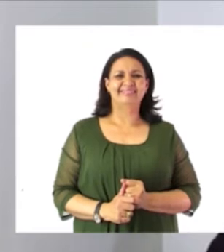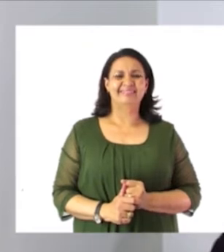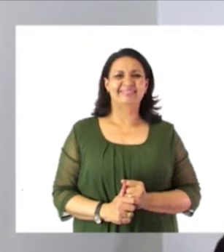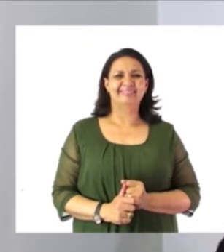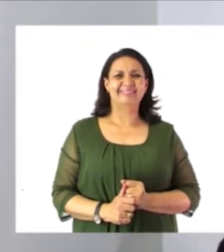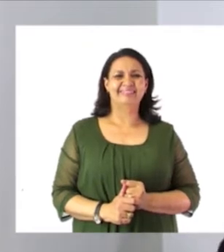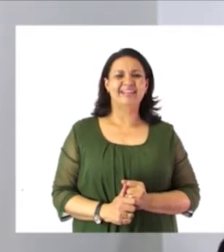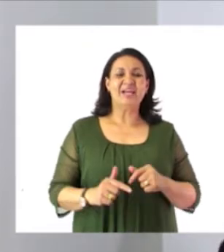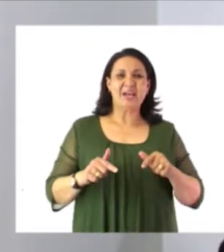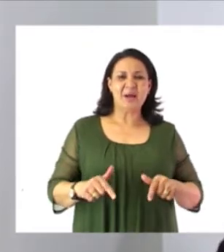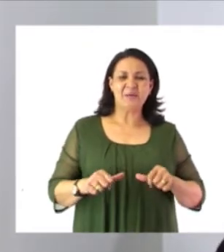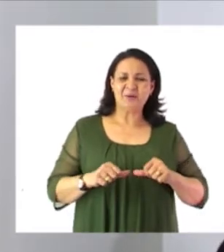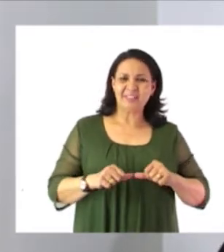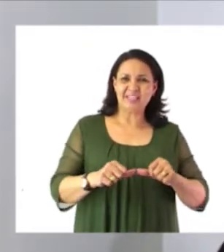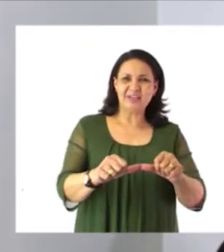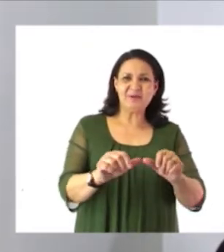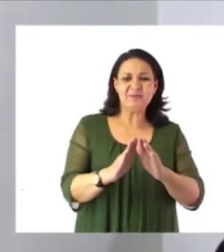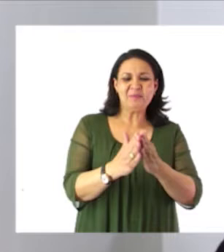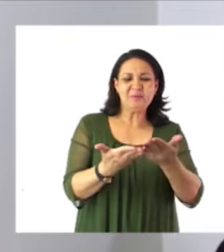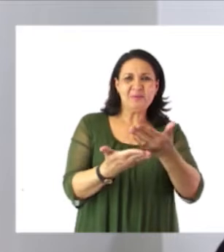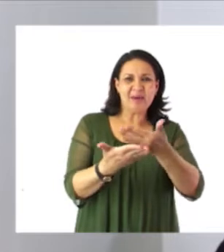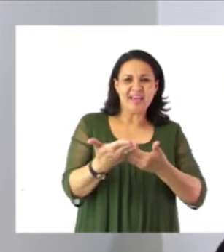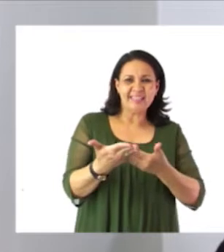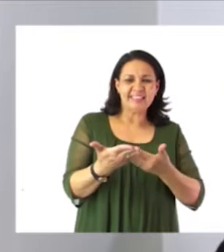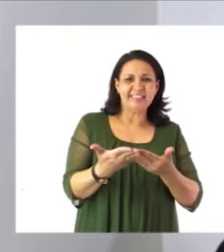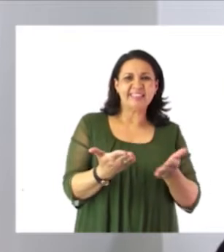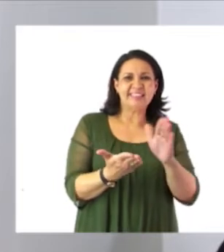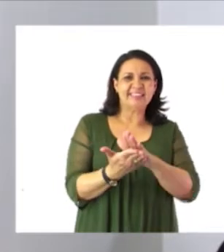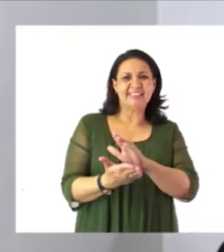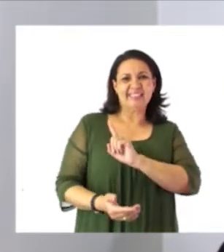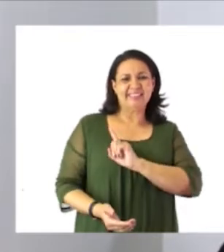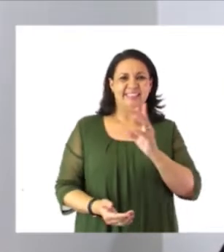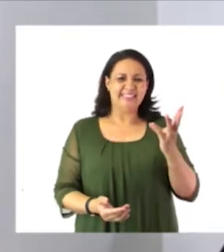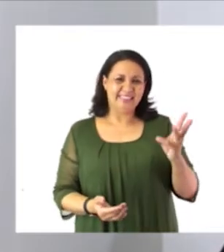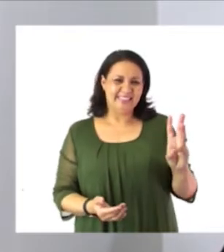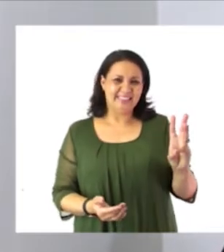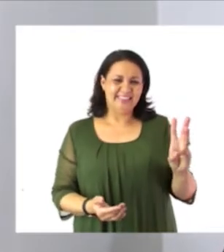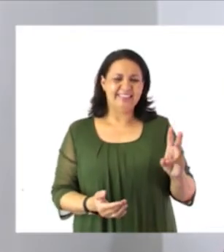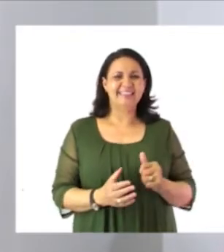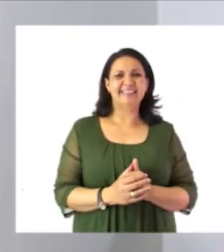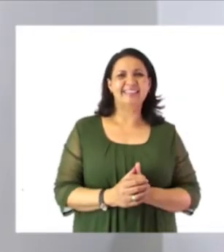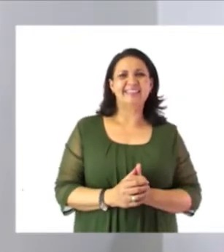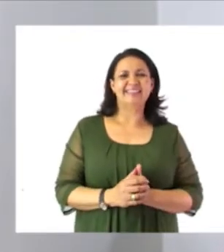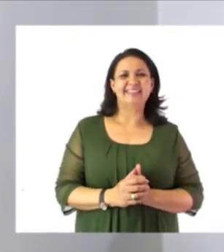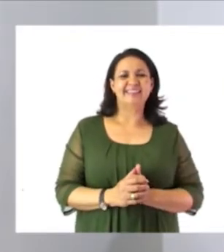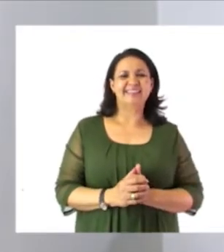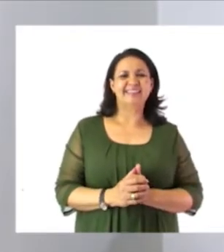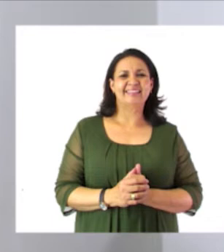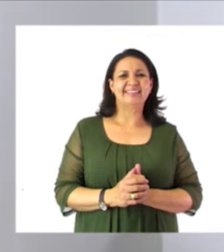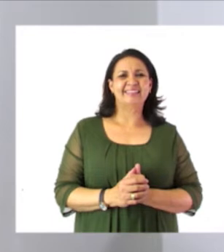Now we go on to page 16. I'm sure you've done a great job at the previous one. Go to